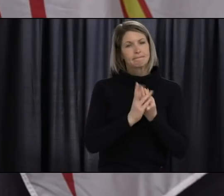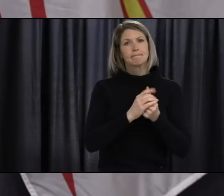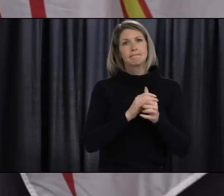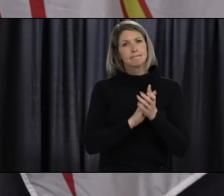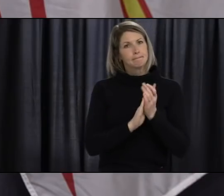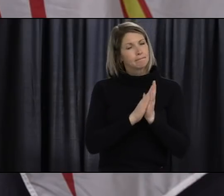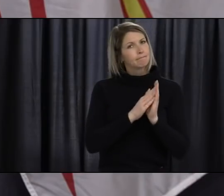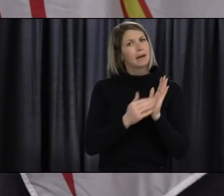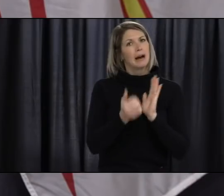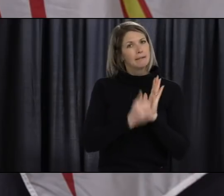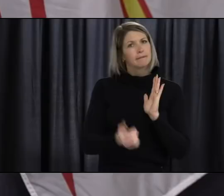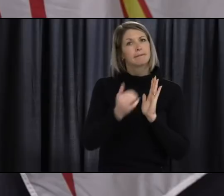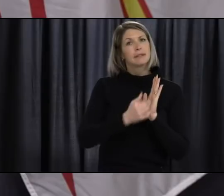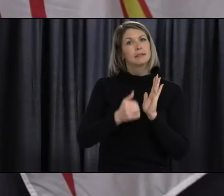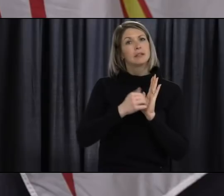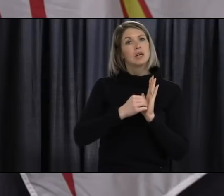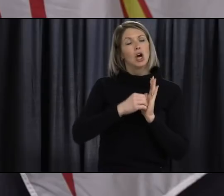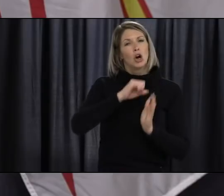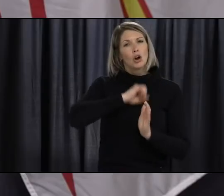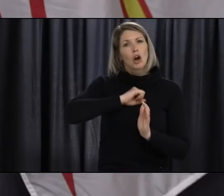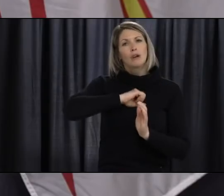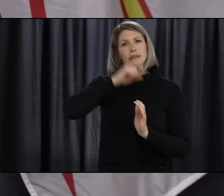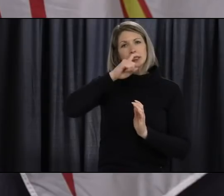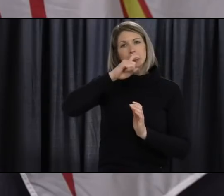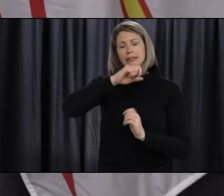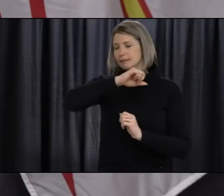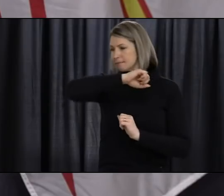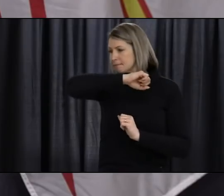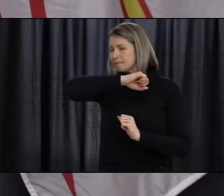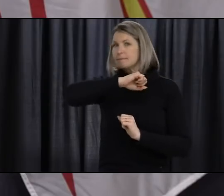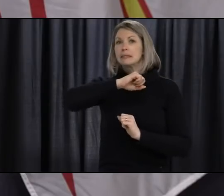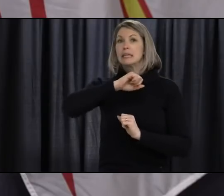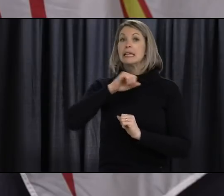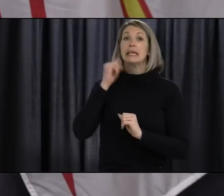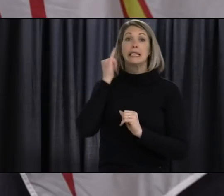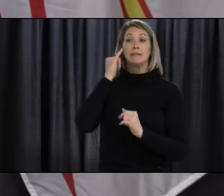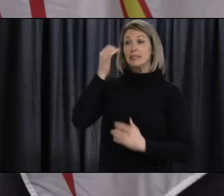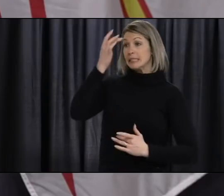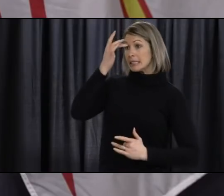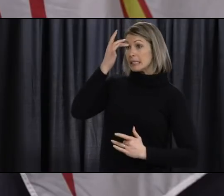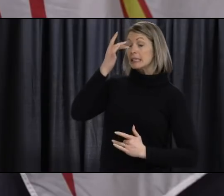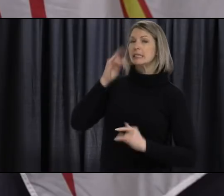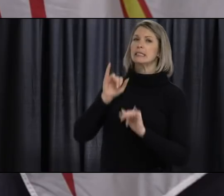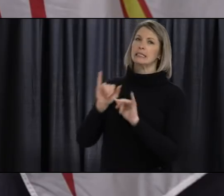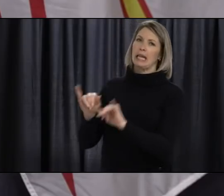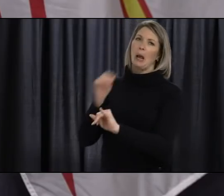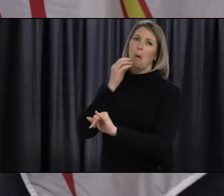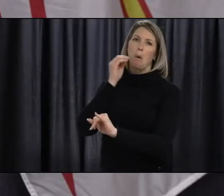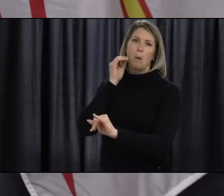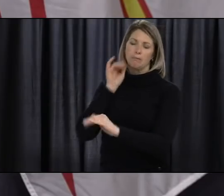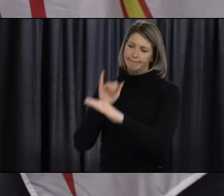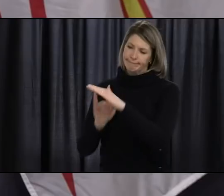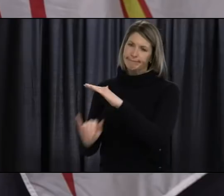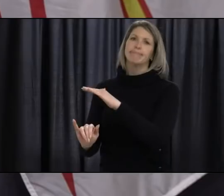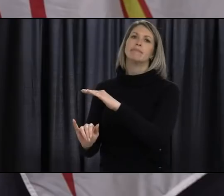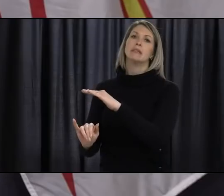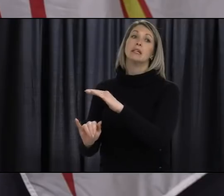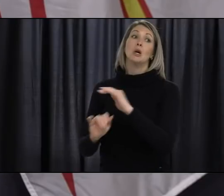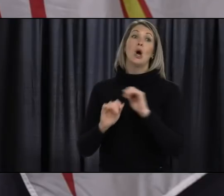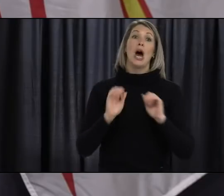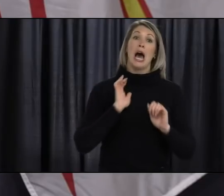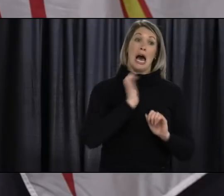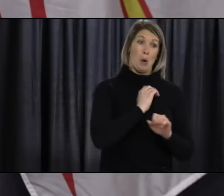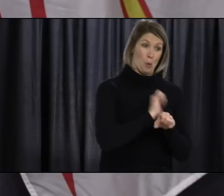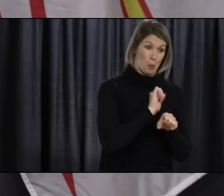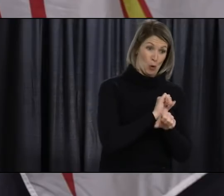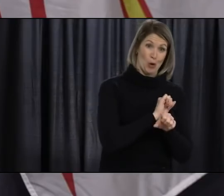and well. Cover your coughs and sneezes, and stay at home if you are not feeling well. Our collective efforts are working.